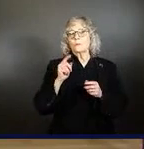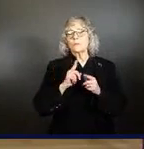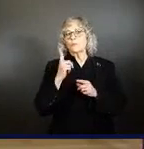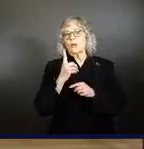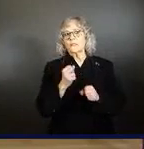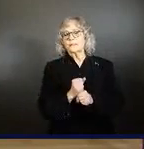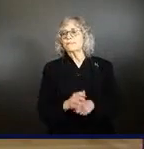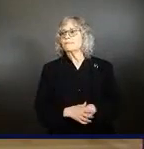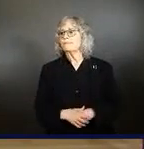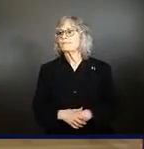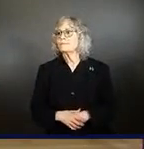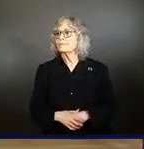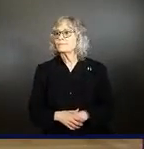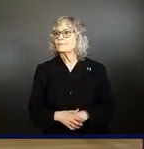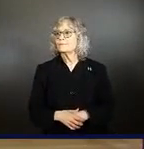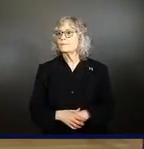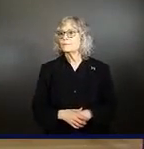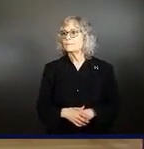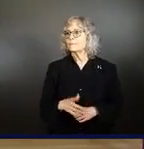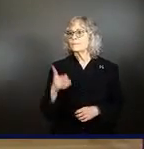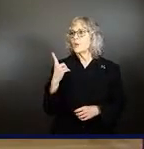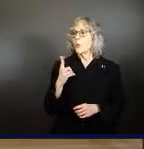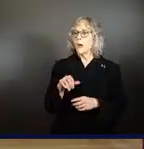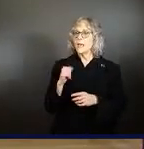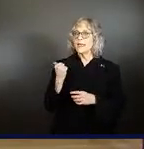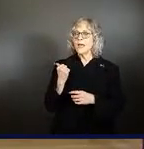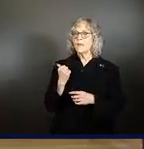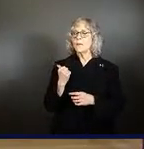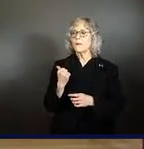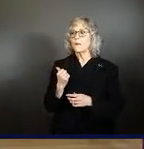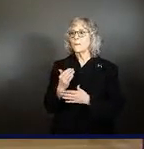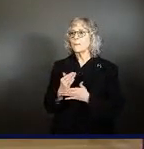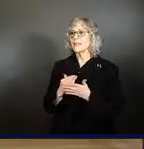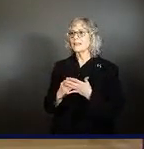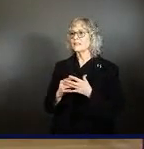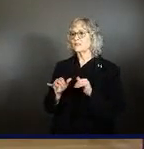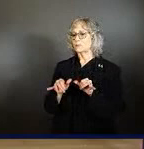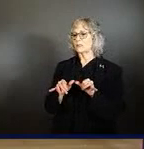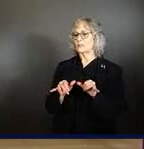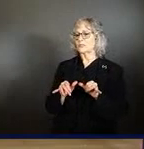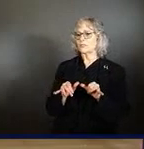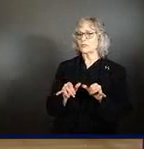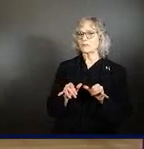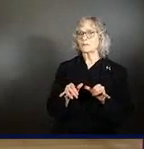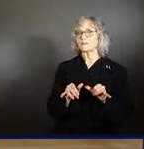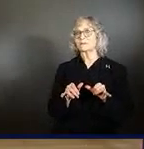another sort of piece to measure it on, pun intended,